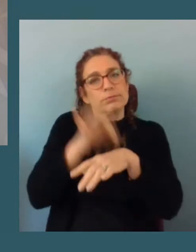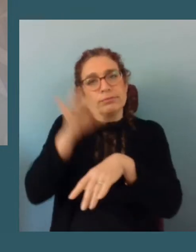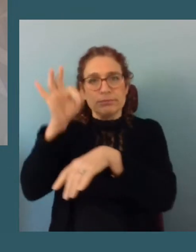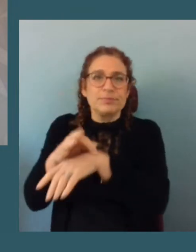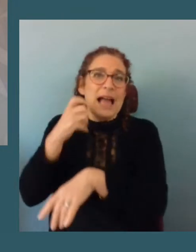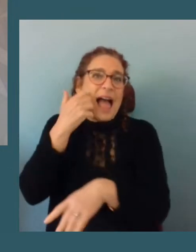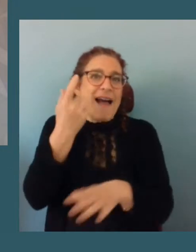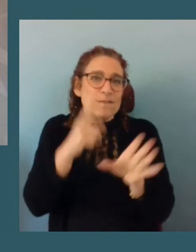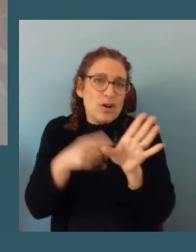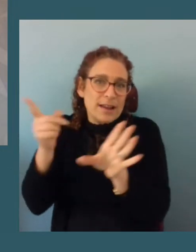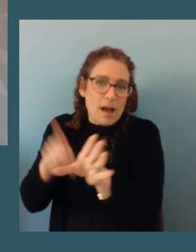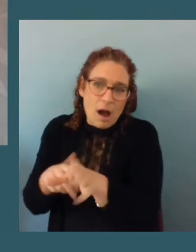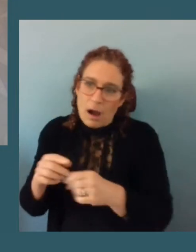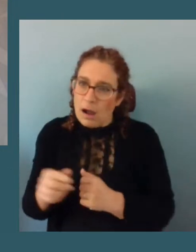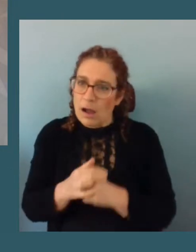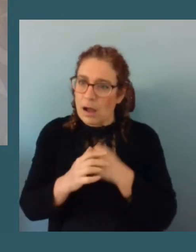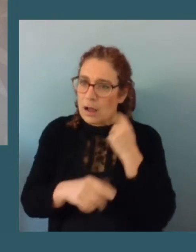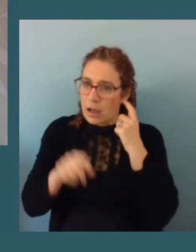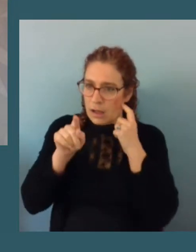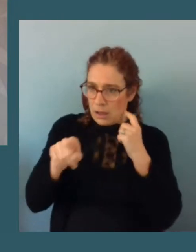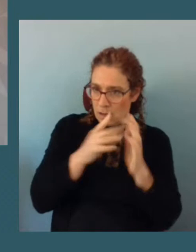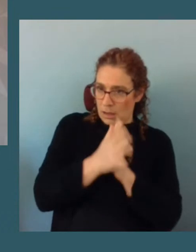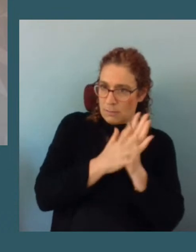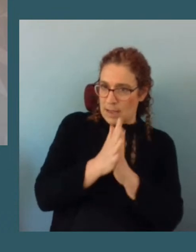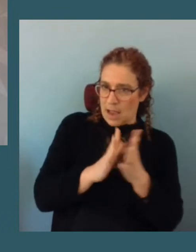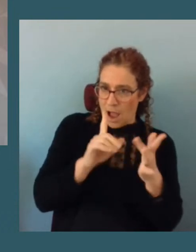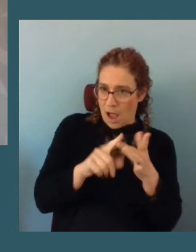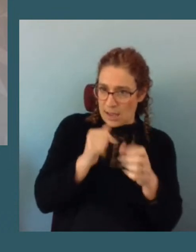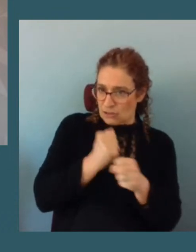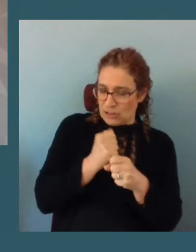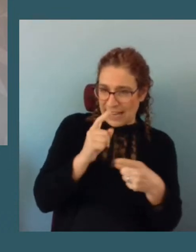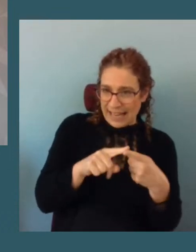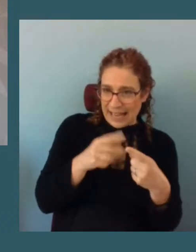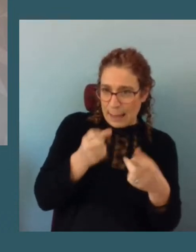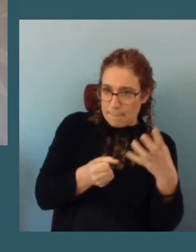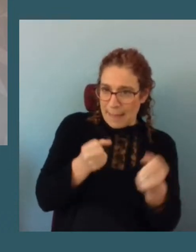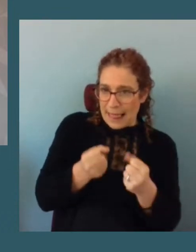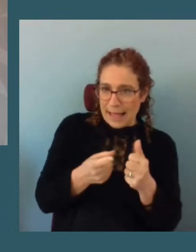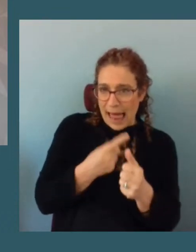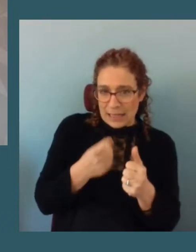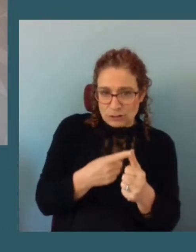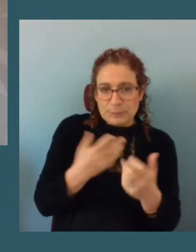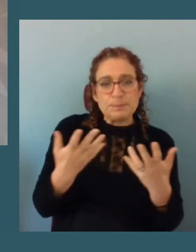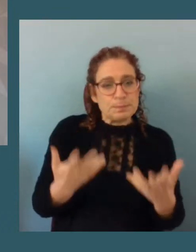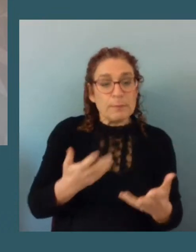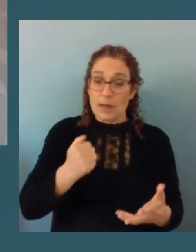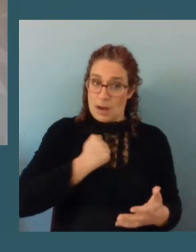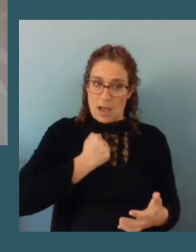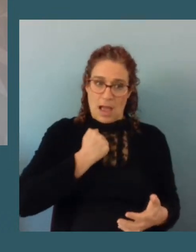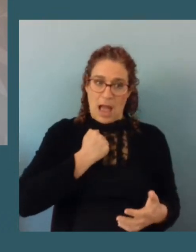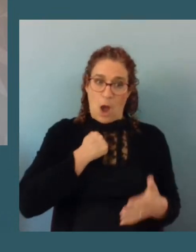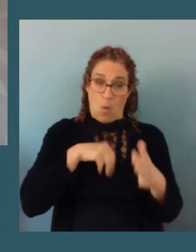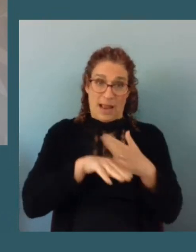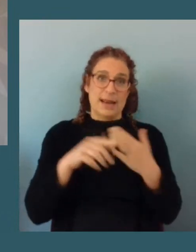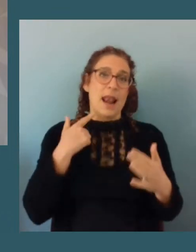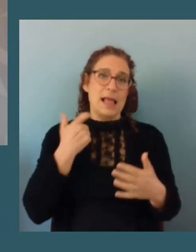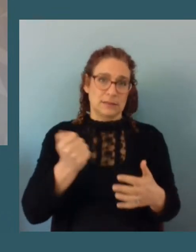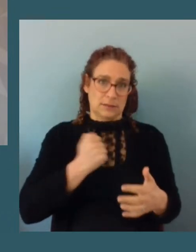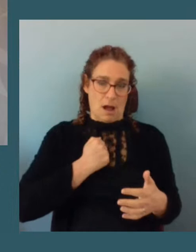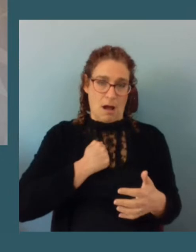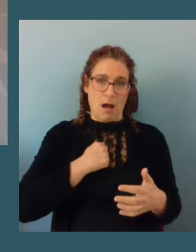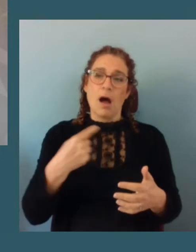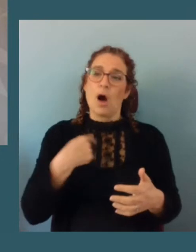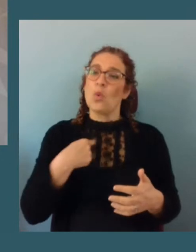I assume you're talking about an IgE-mediated milk allergy. So I have to say, what we do in Leicester is we very much